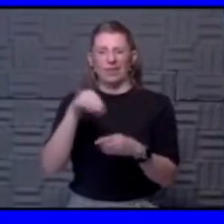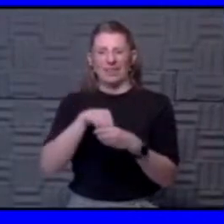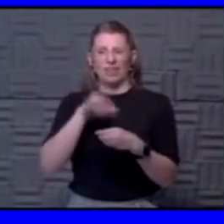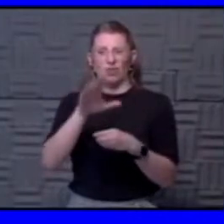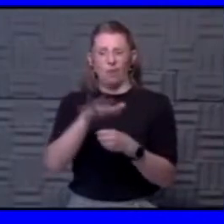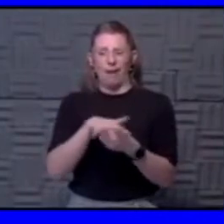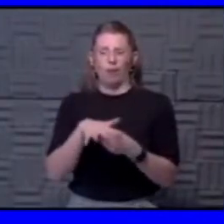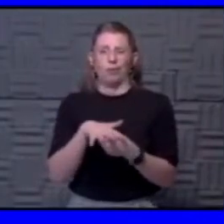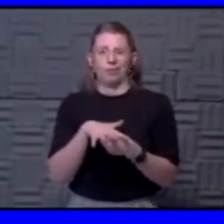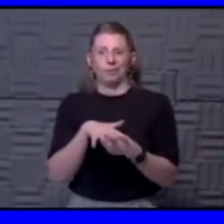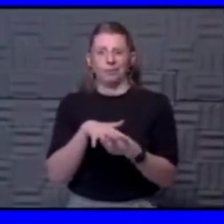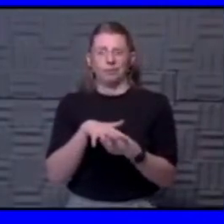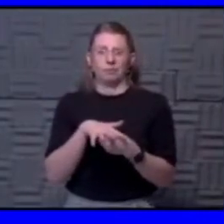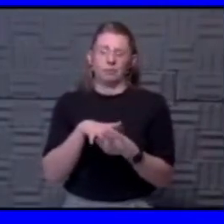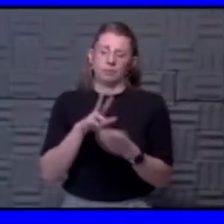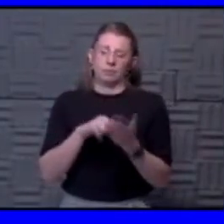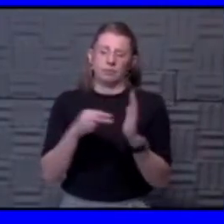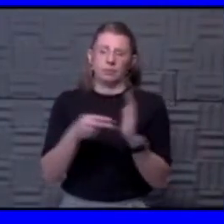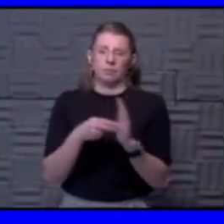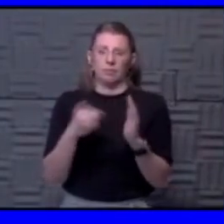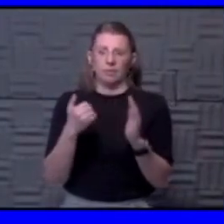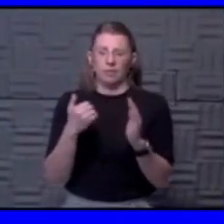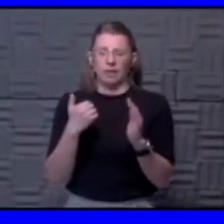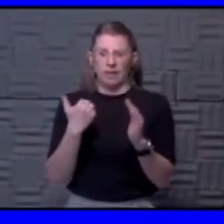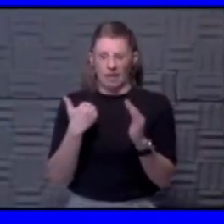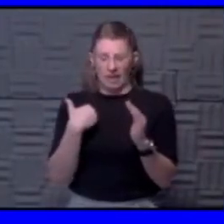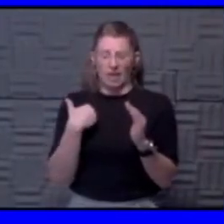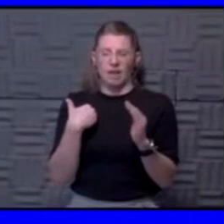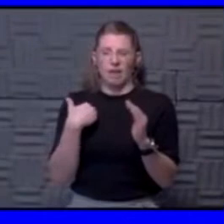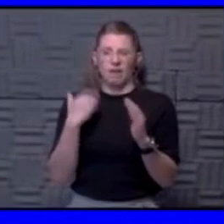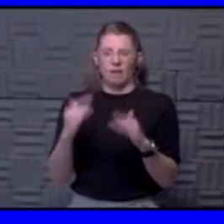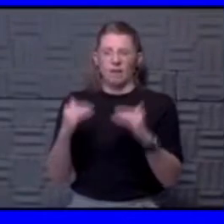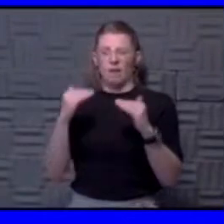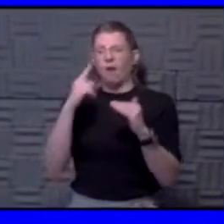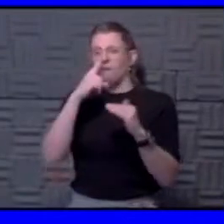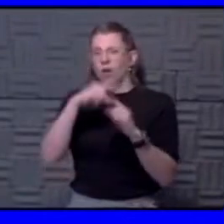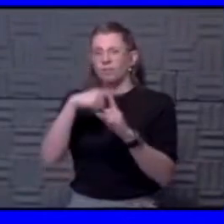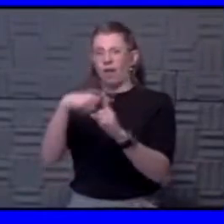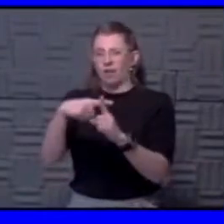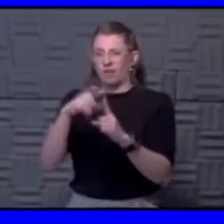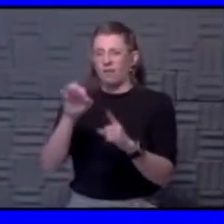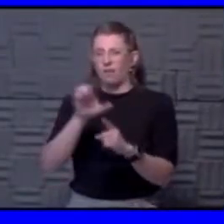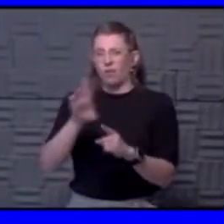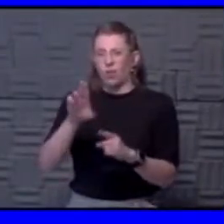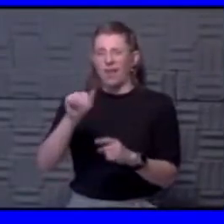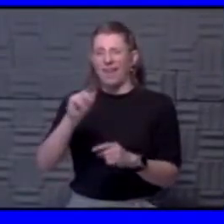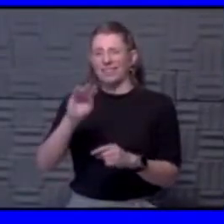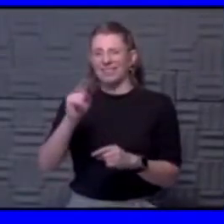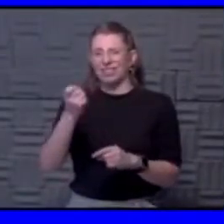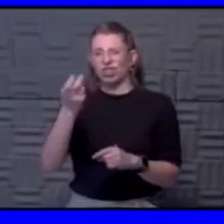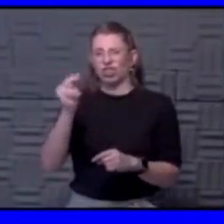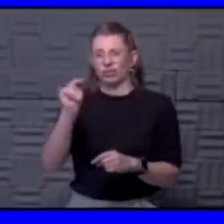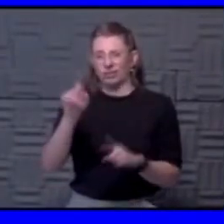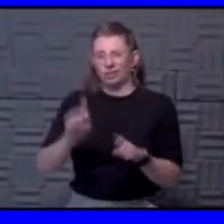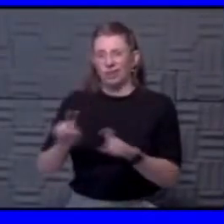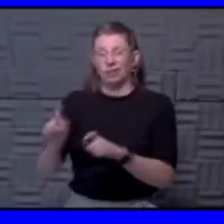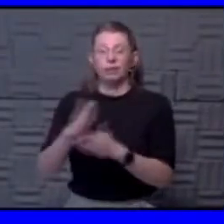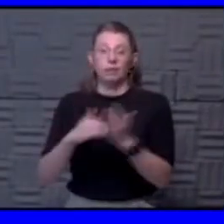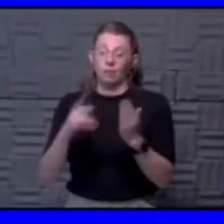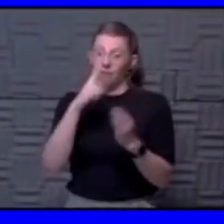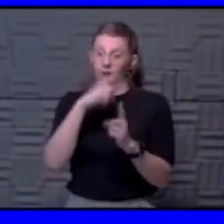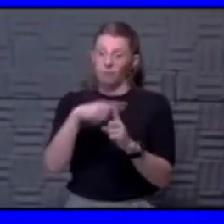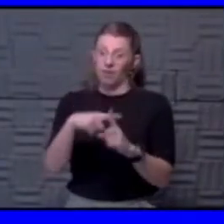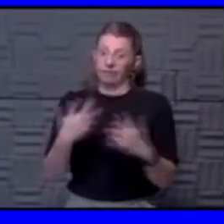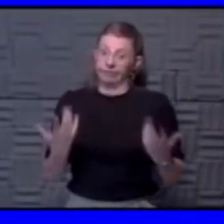your area, you have a higher chance of having actually a false positive influenza antigen test than not. So some of those could be even